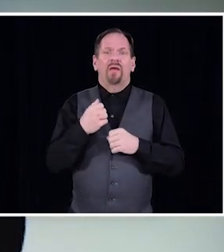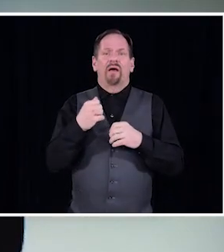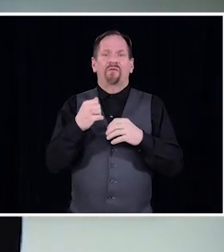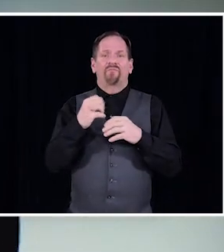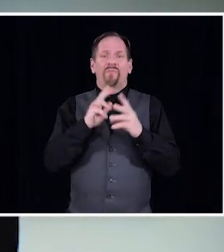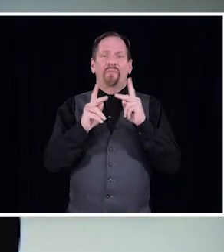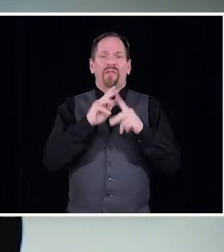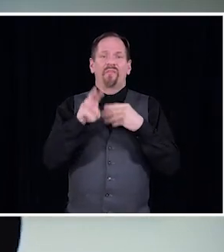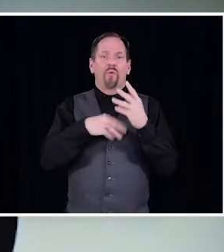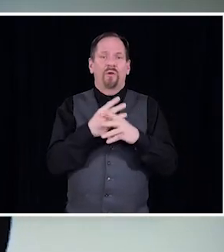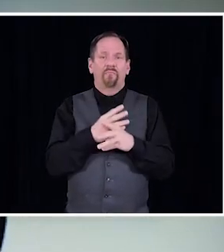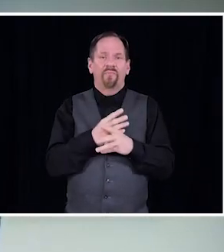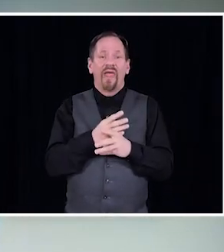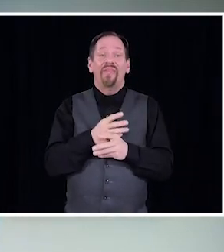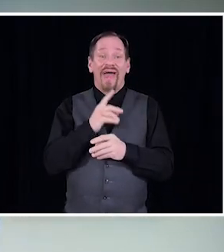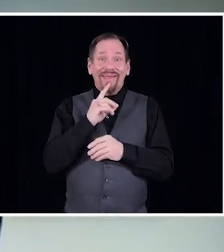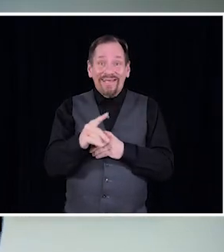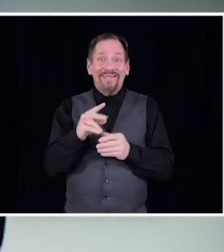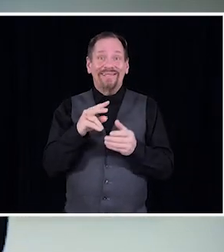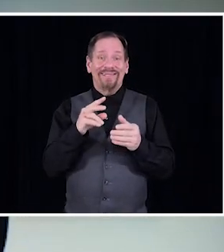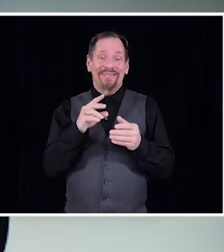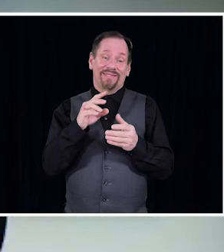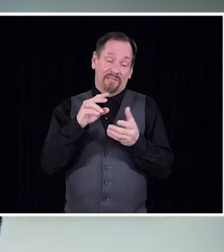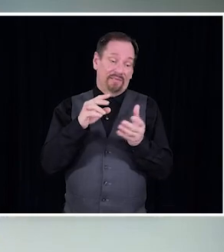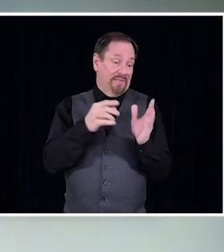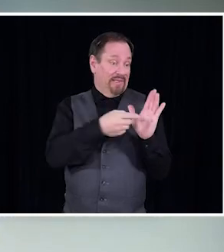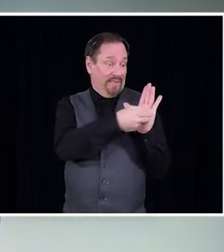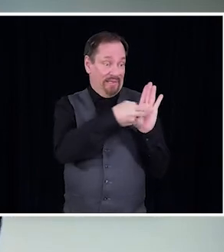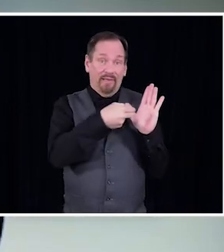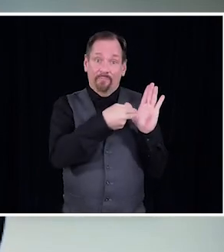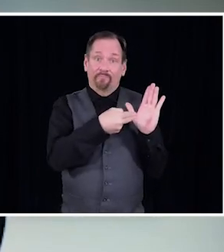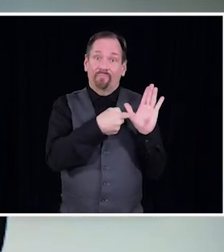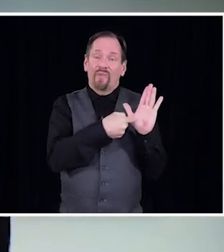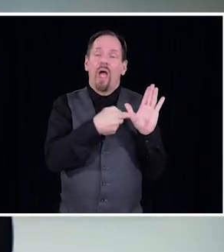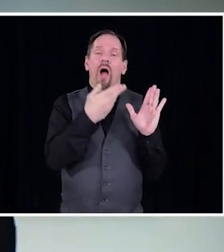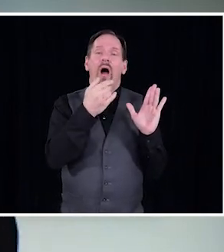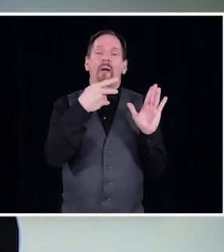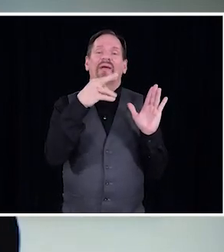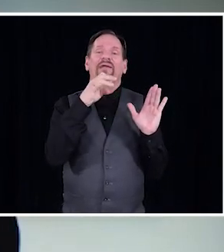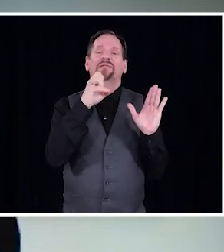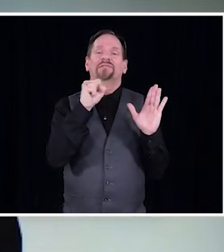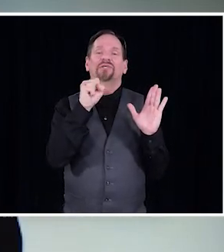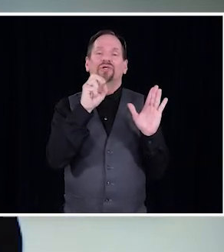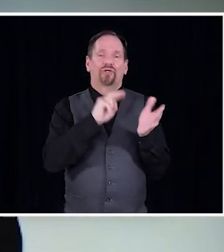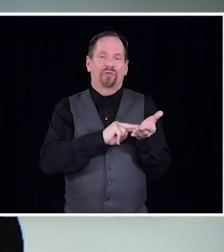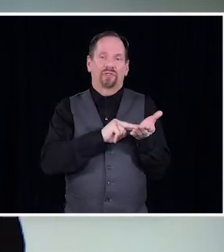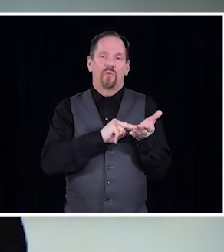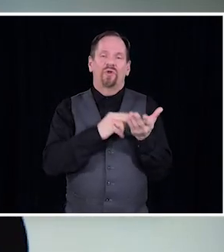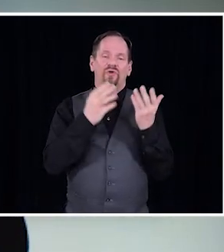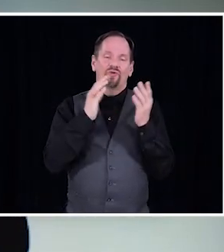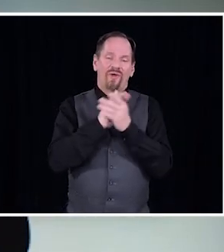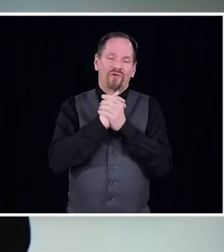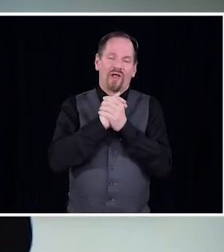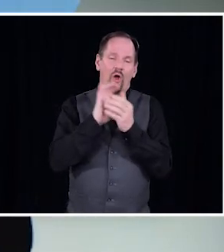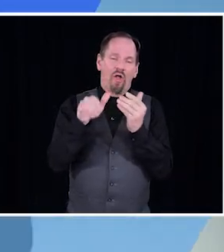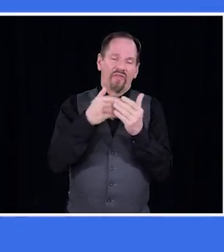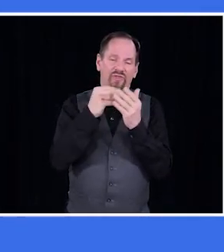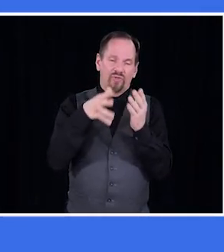nurse. I would like to recognize and congratulate all of our students who have become part of Sigma this year.